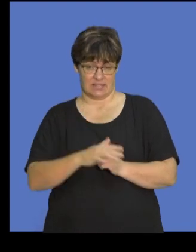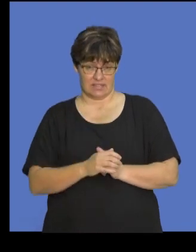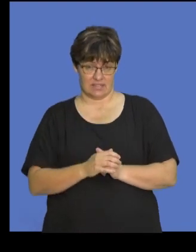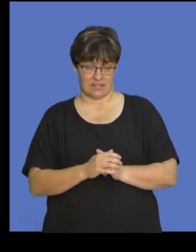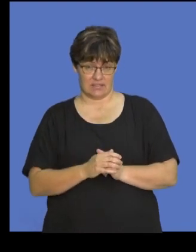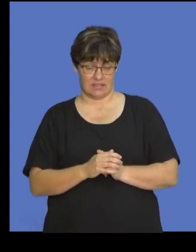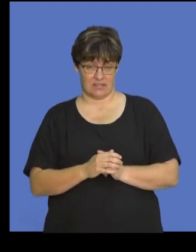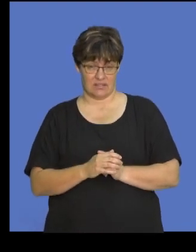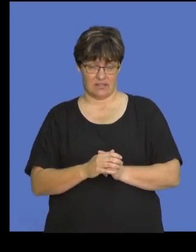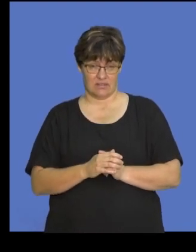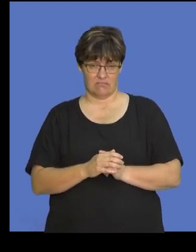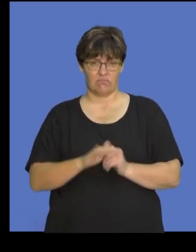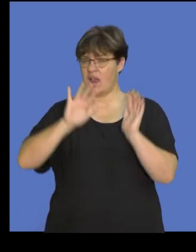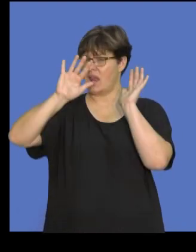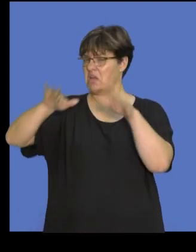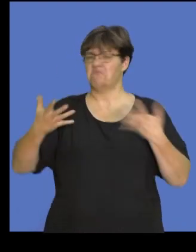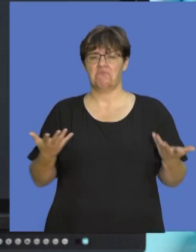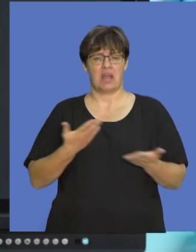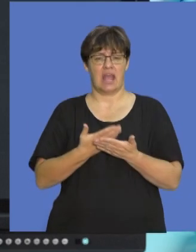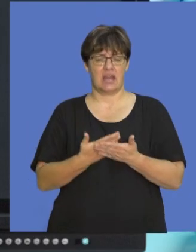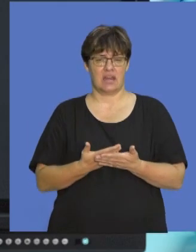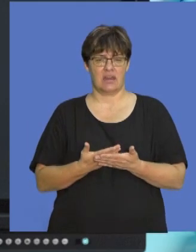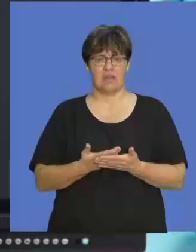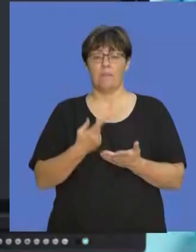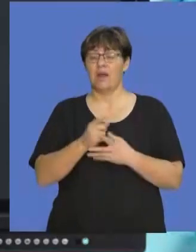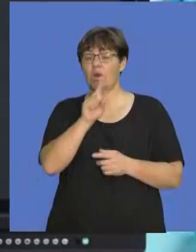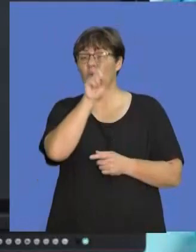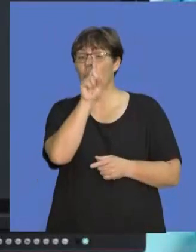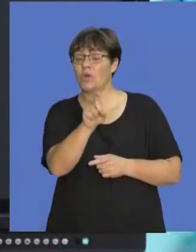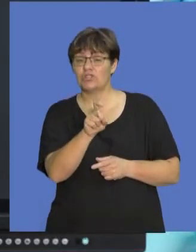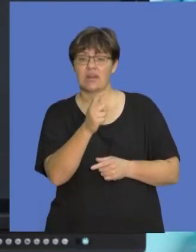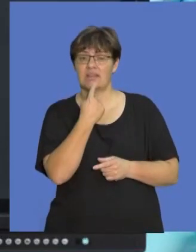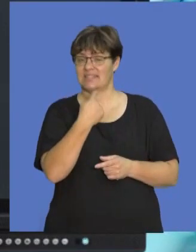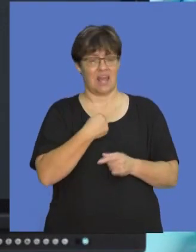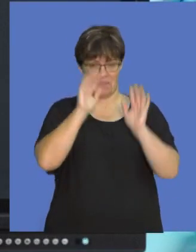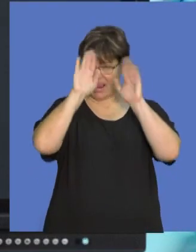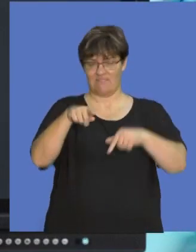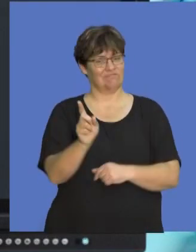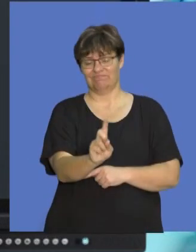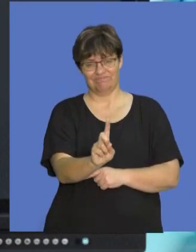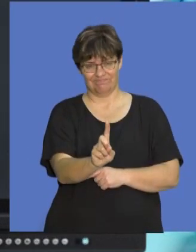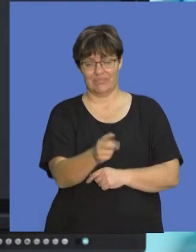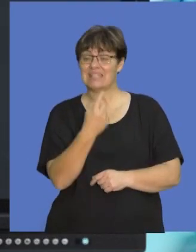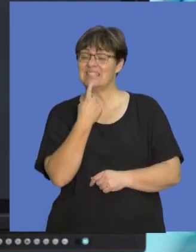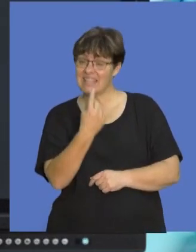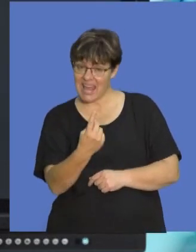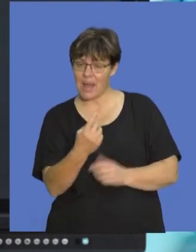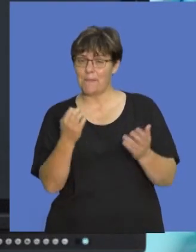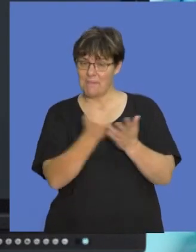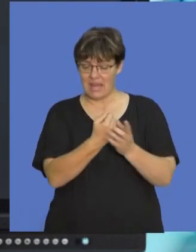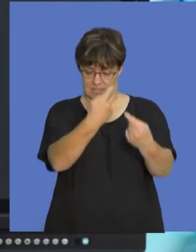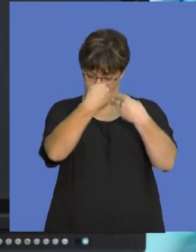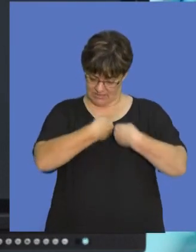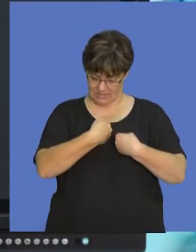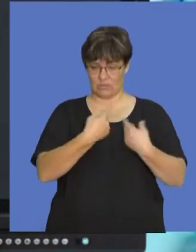5 out of 48. Now, guys, we can leave it as 5 out of 48, but the question didn't say that we should do it. It